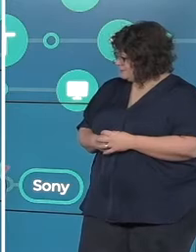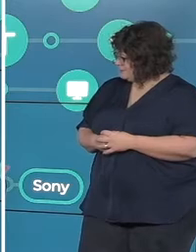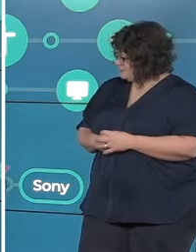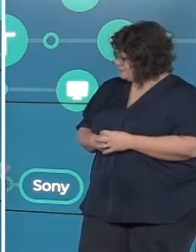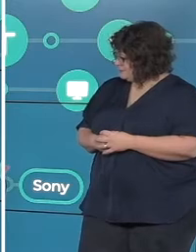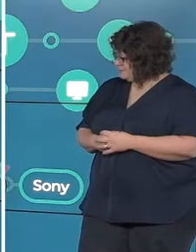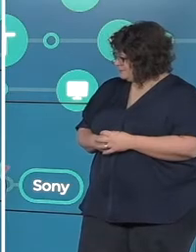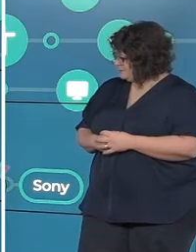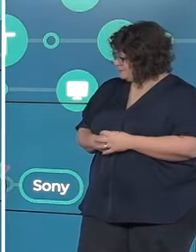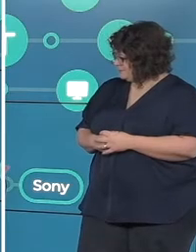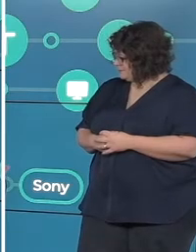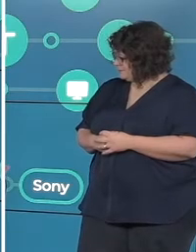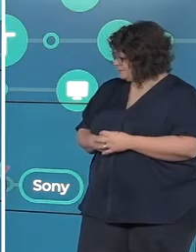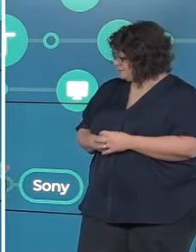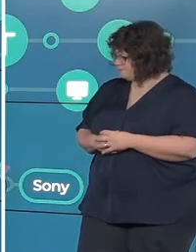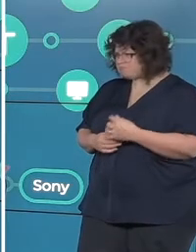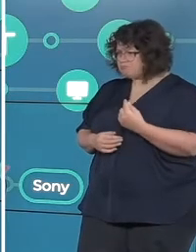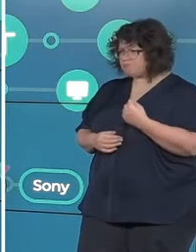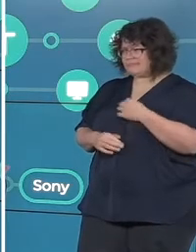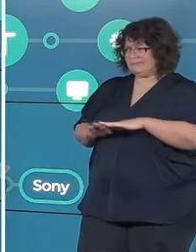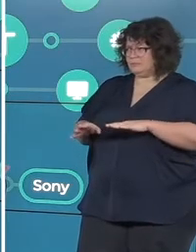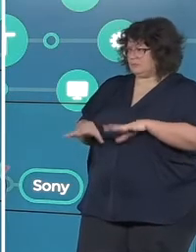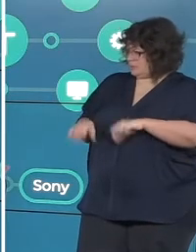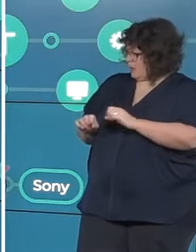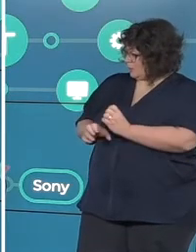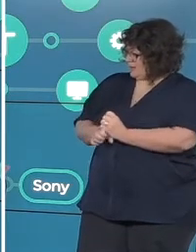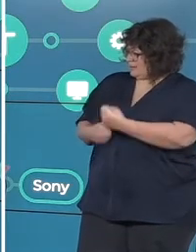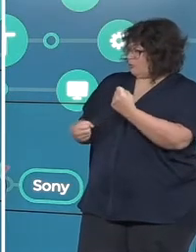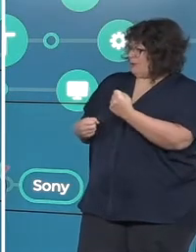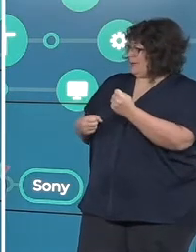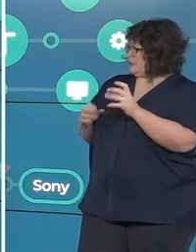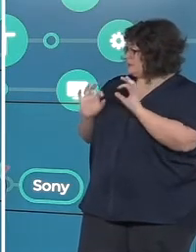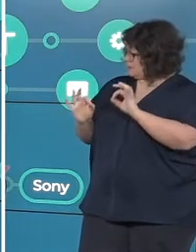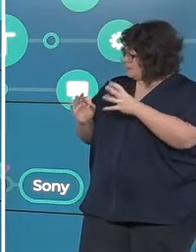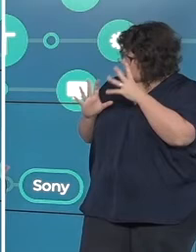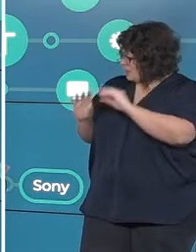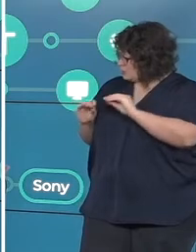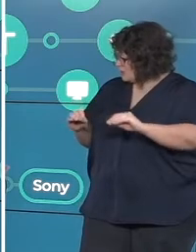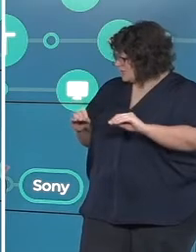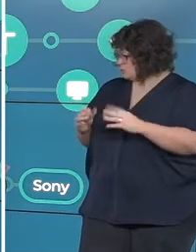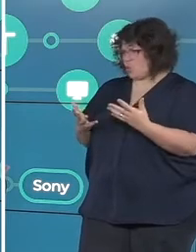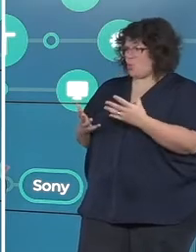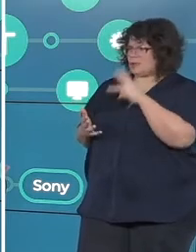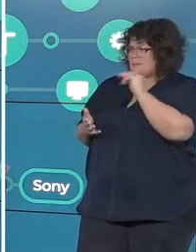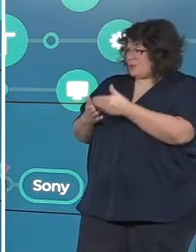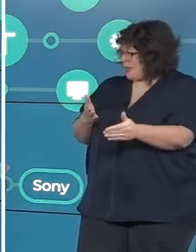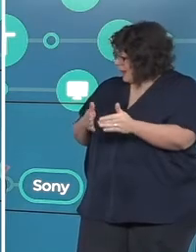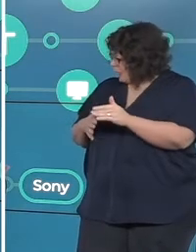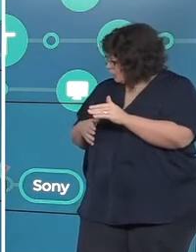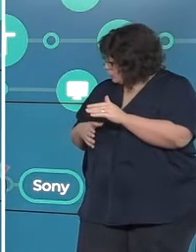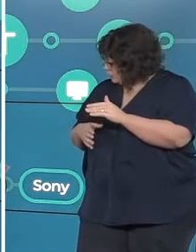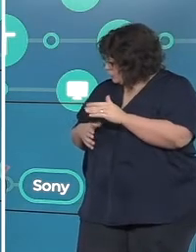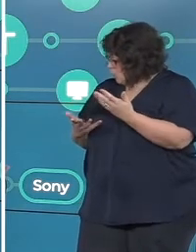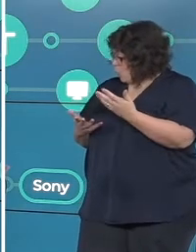special education or SLP, OT, any of that. I just came from a family of educators and ended up in